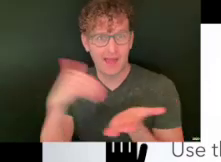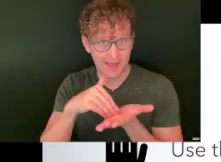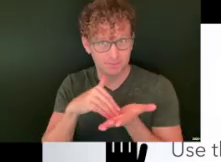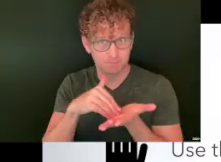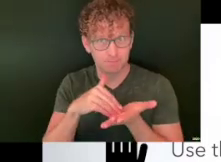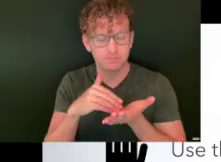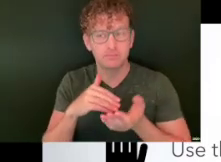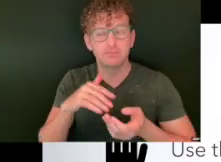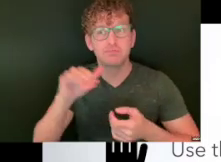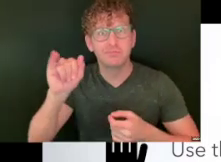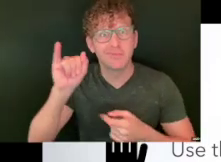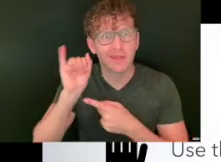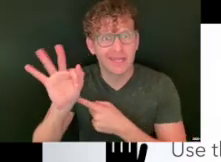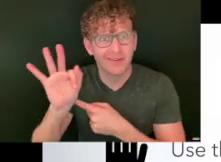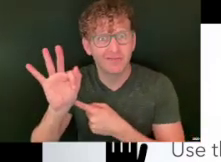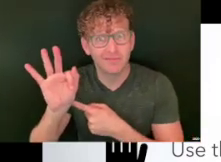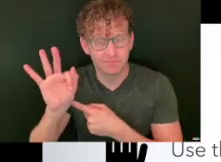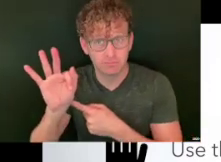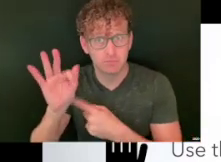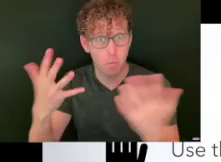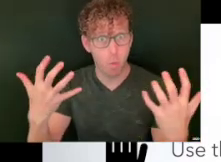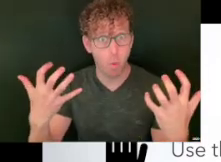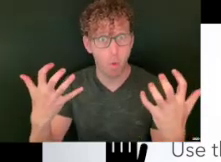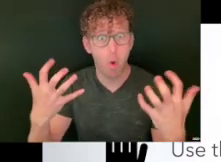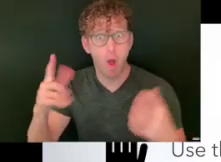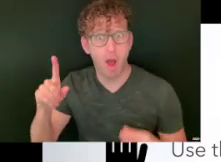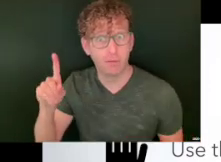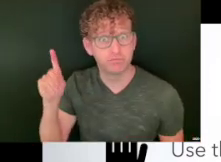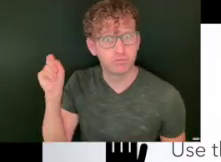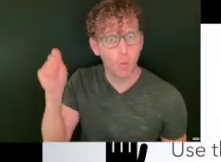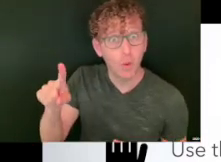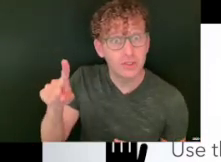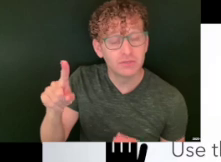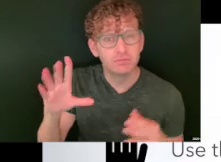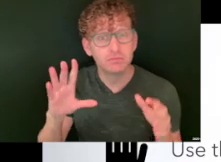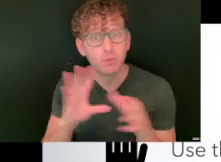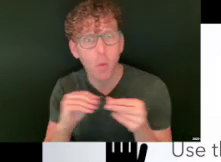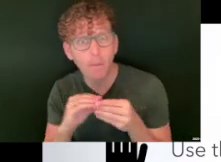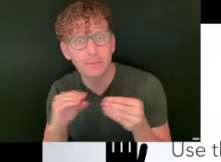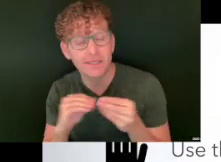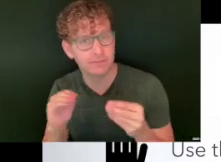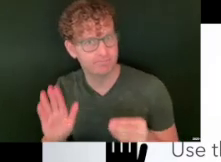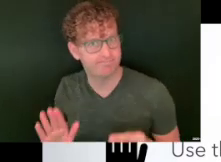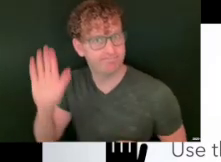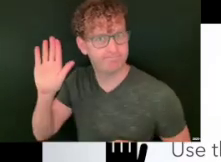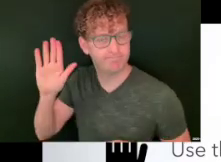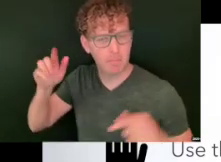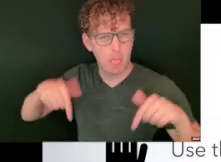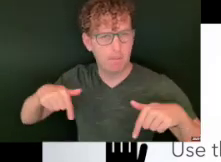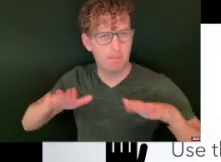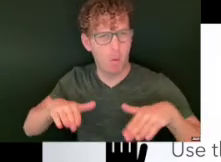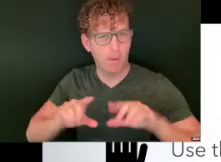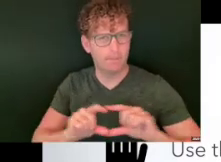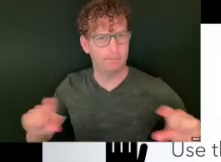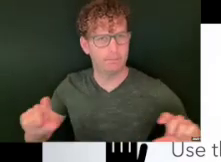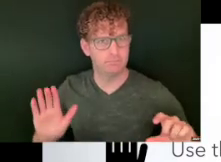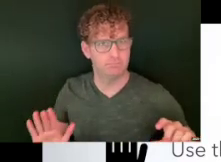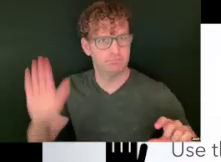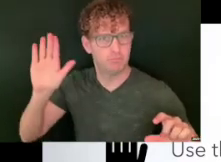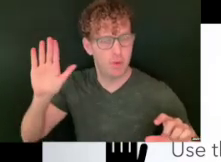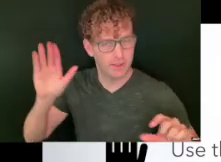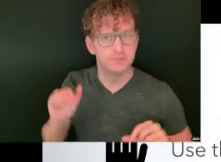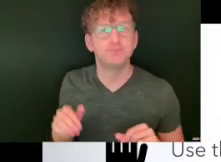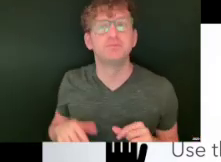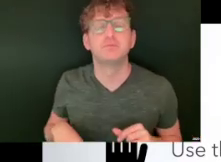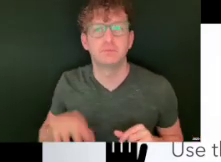CBO set aside. So we do have an additional 500 incentives that will go out through our CBO